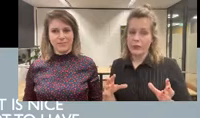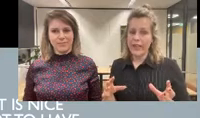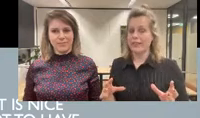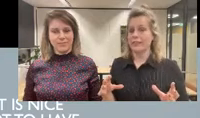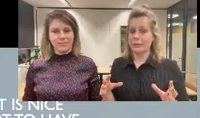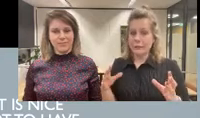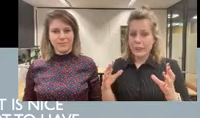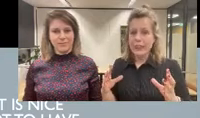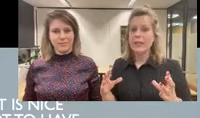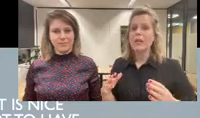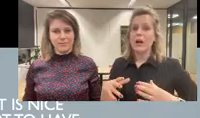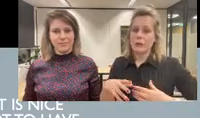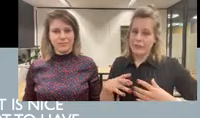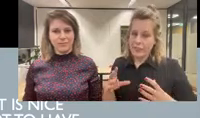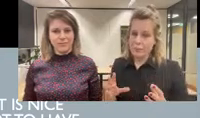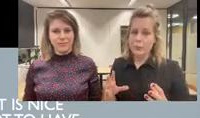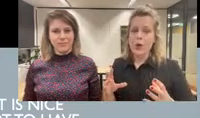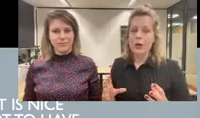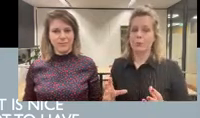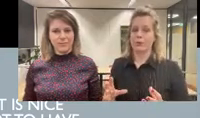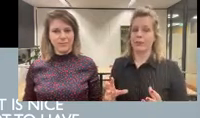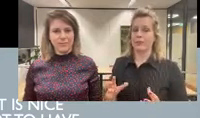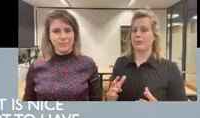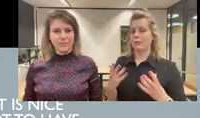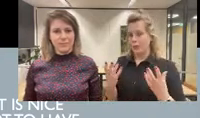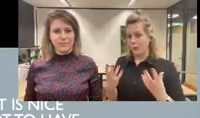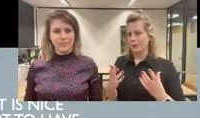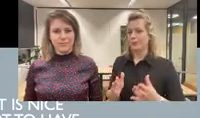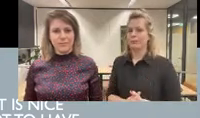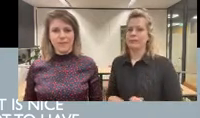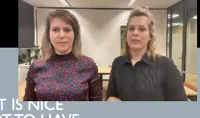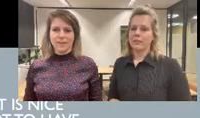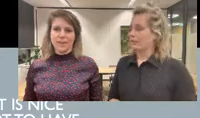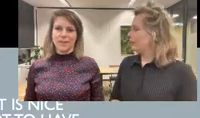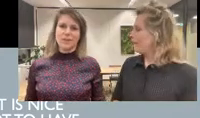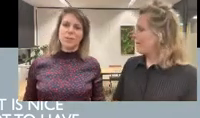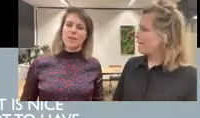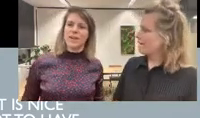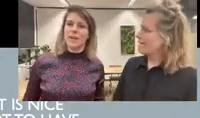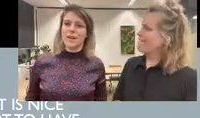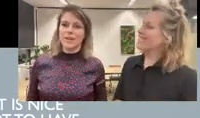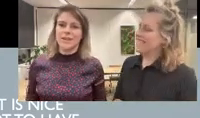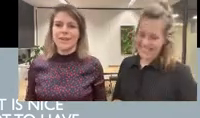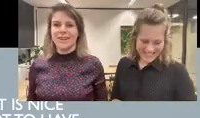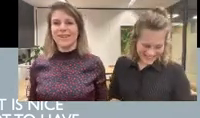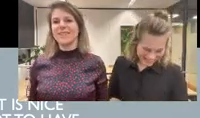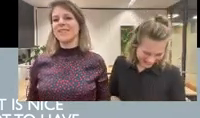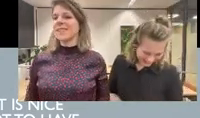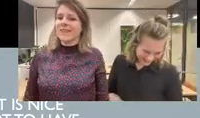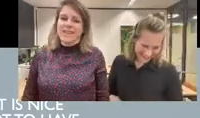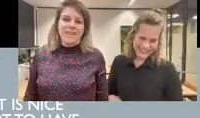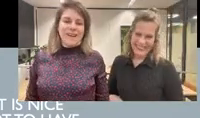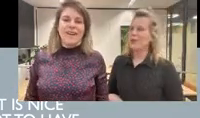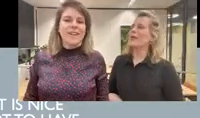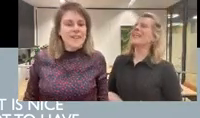working together, the feeling of a team around me. So yes, and there was one client, she